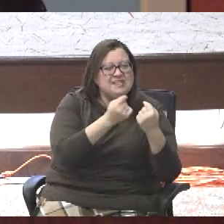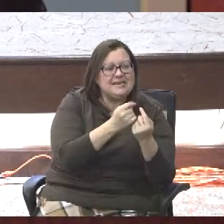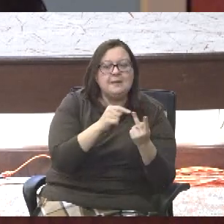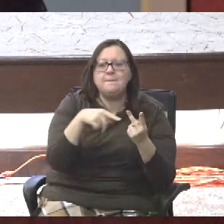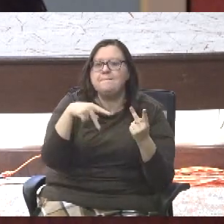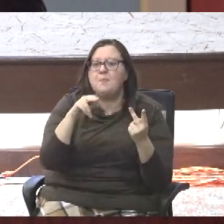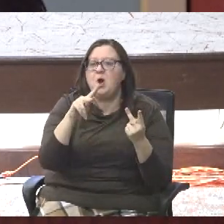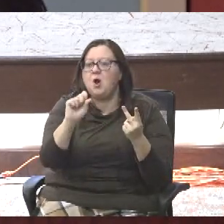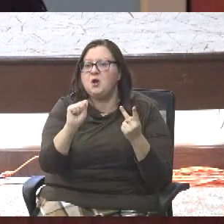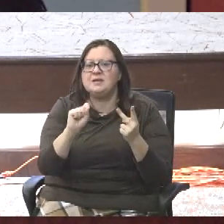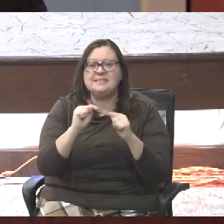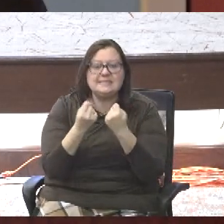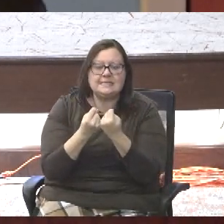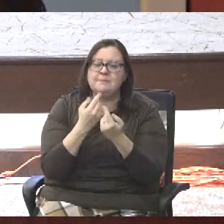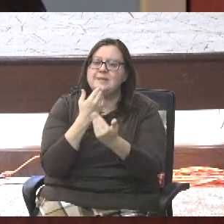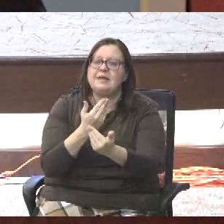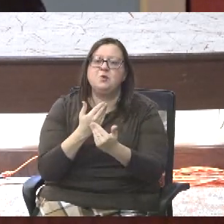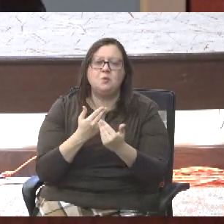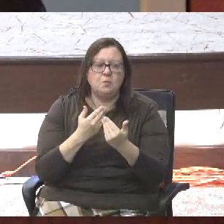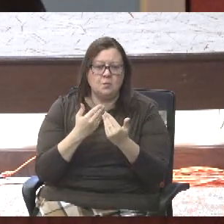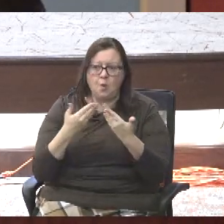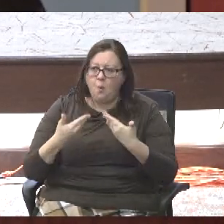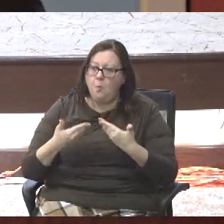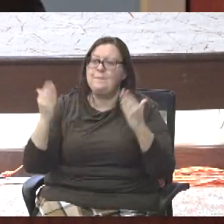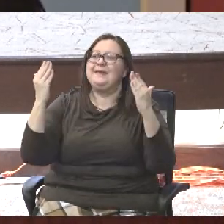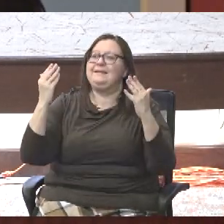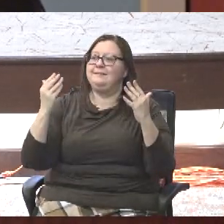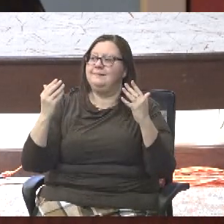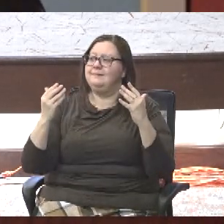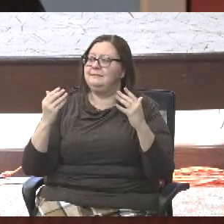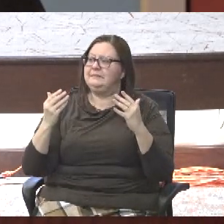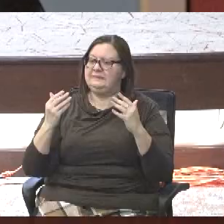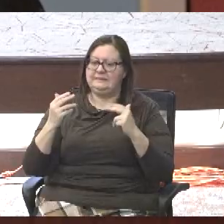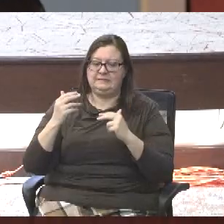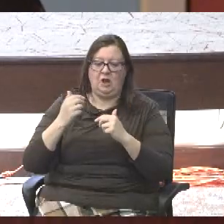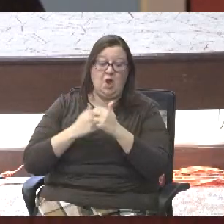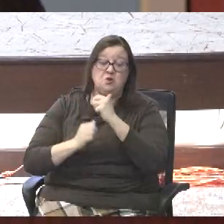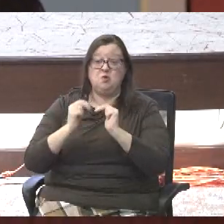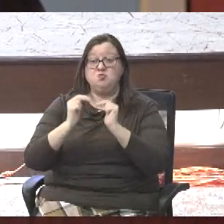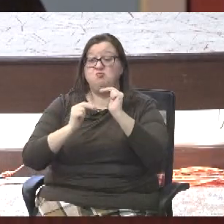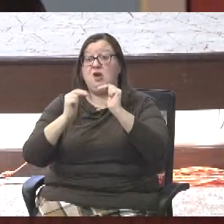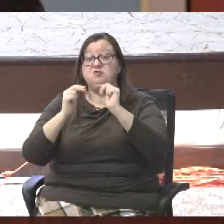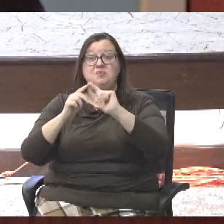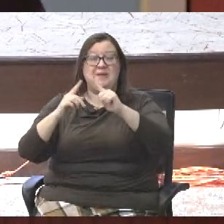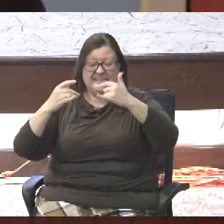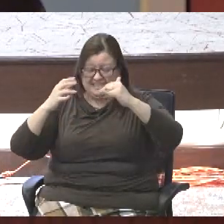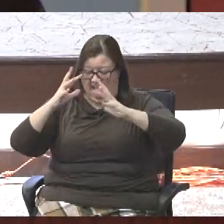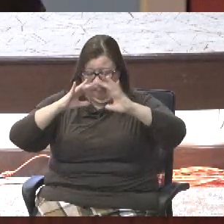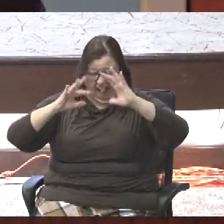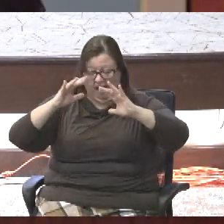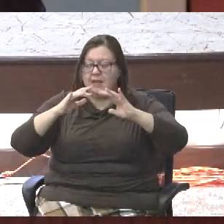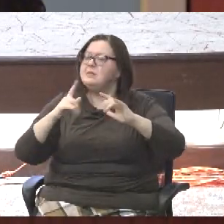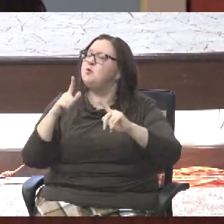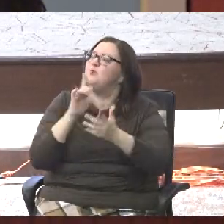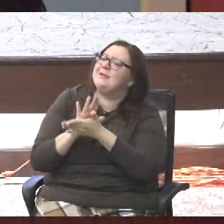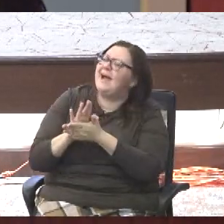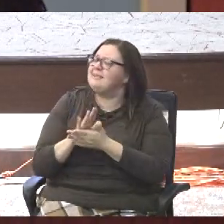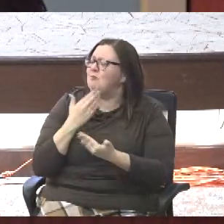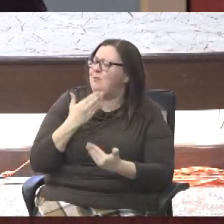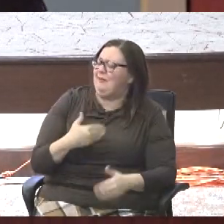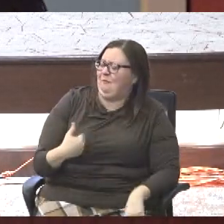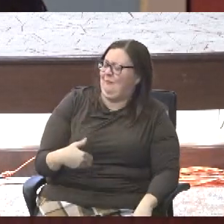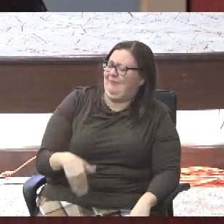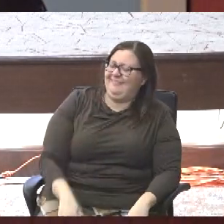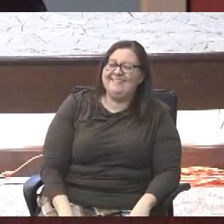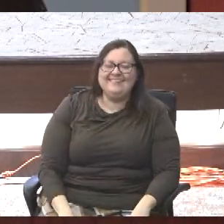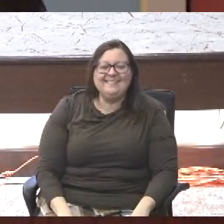team for making it an open, under construction building look cute. It was really amazing, and so